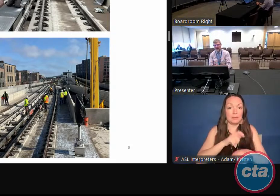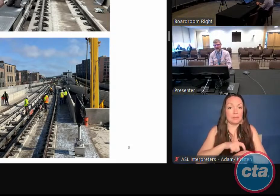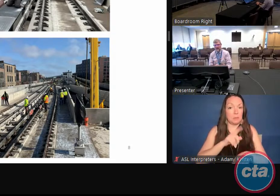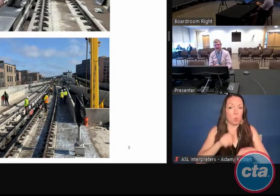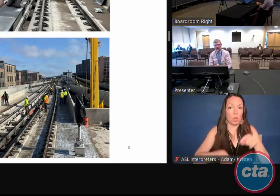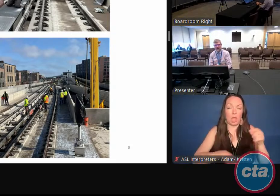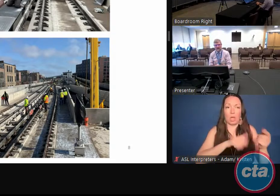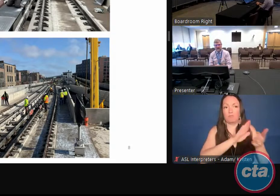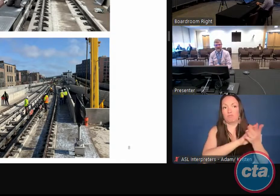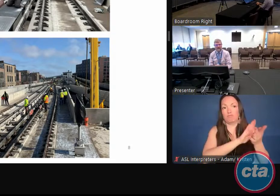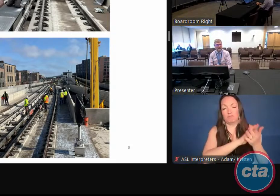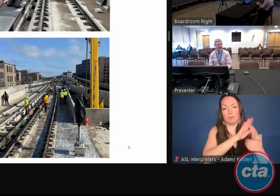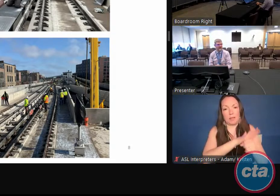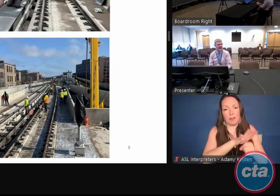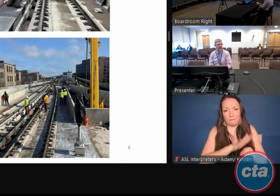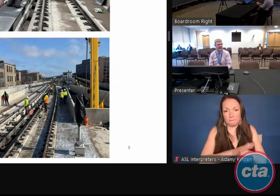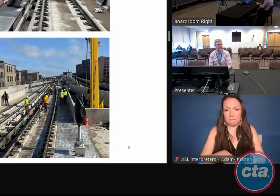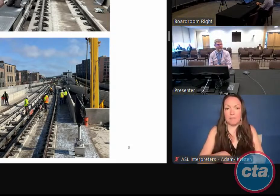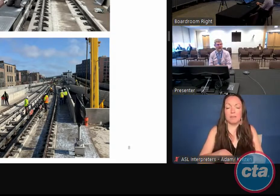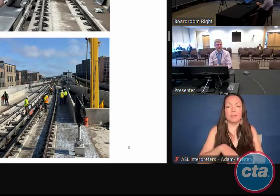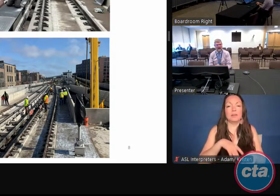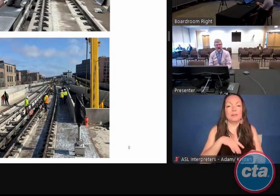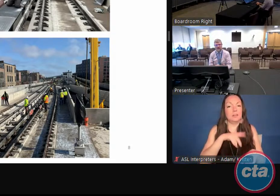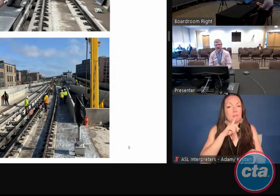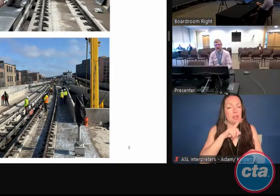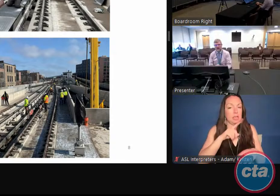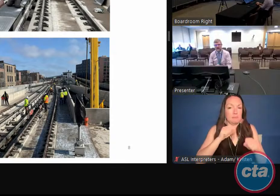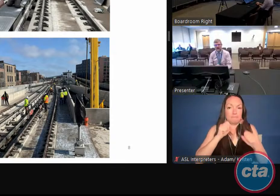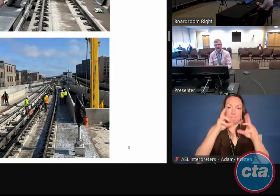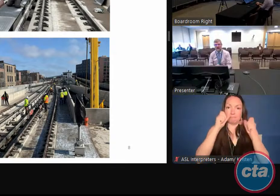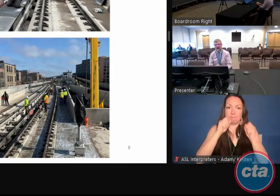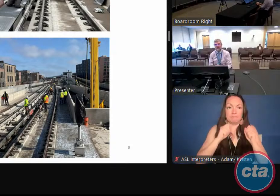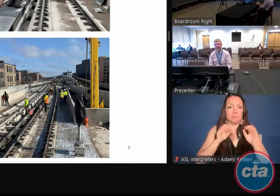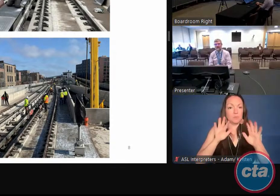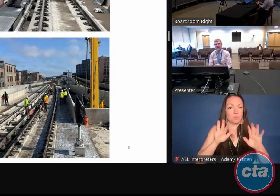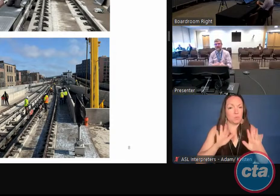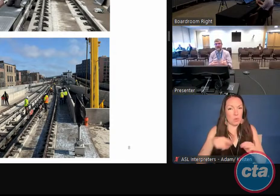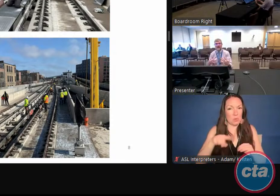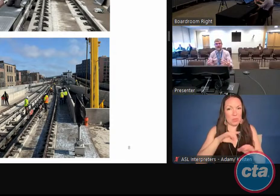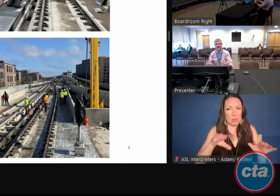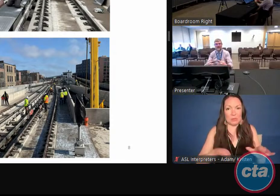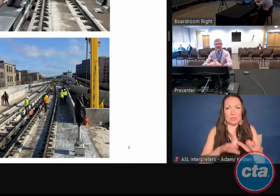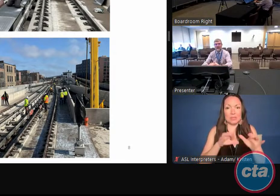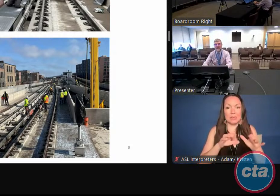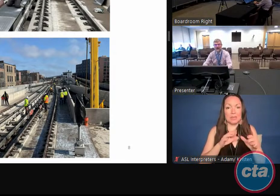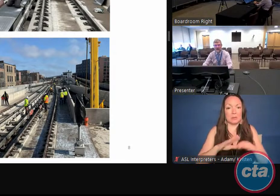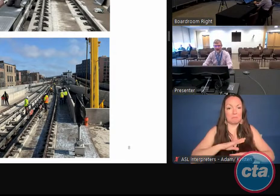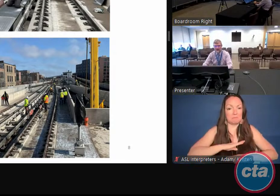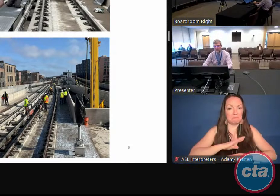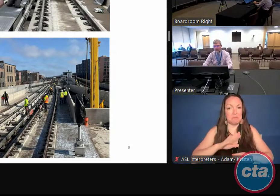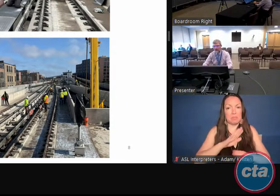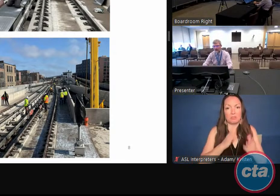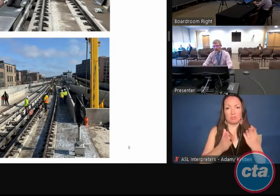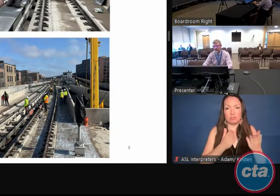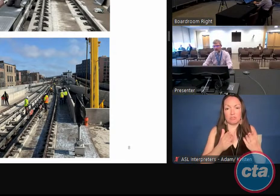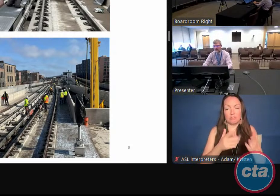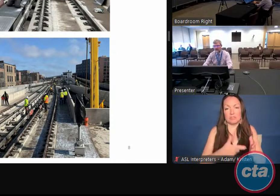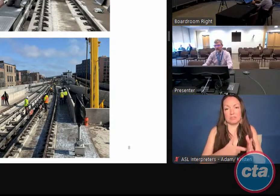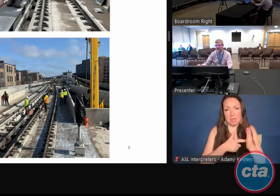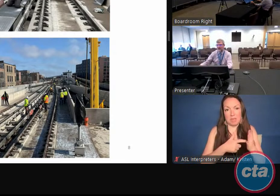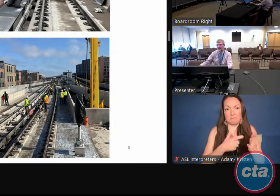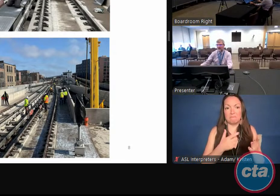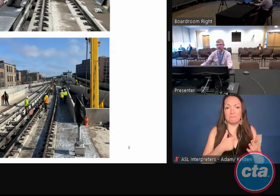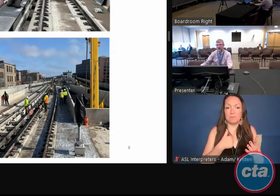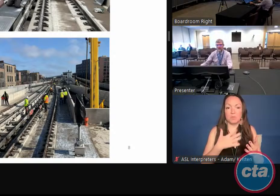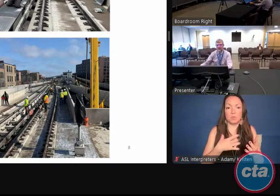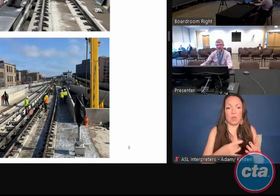to them to be able to drive through this that way and be able to manage kind of the railroad and meet our service demand around that. So I always like to give them